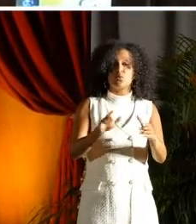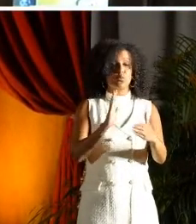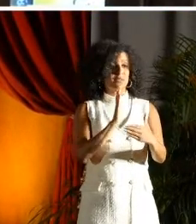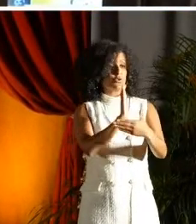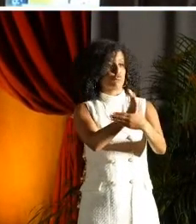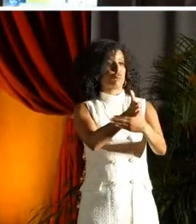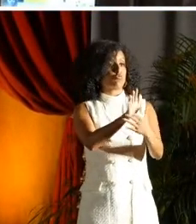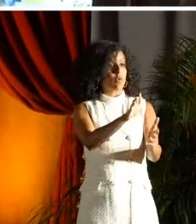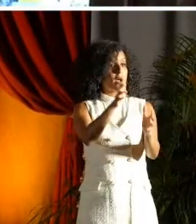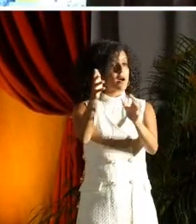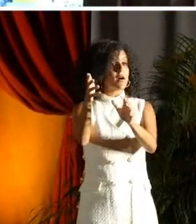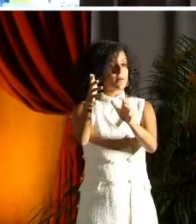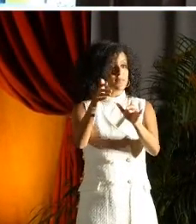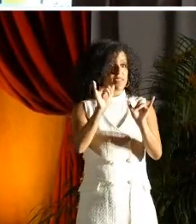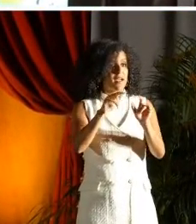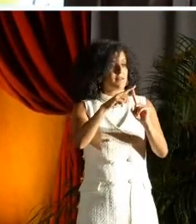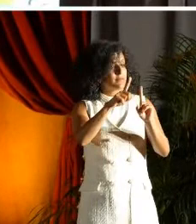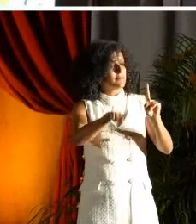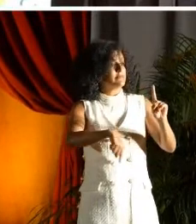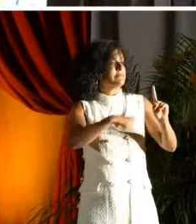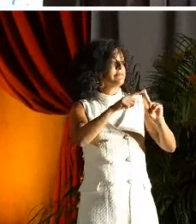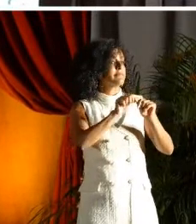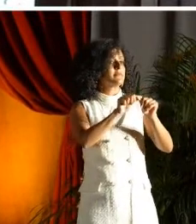disrupt that cycle?